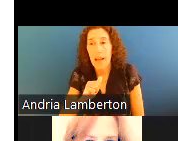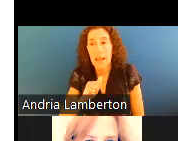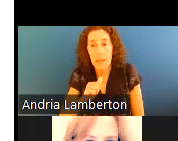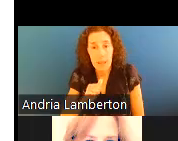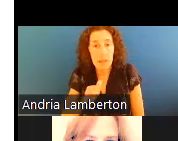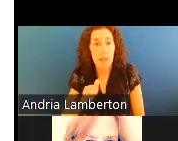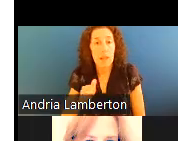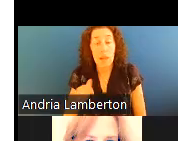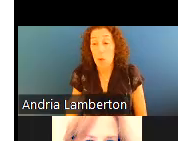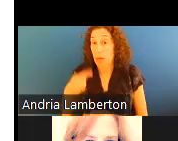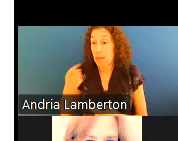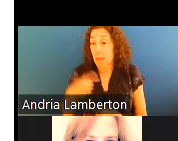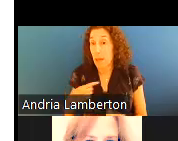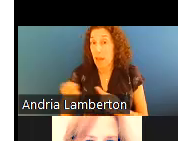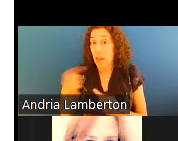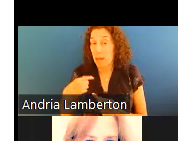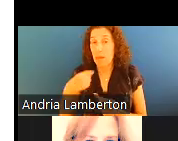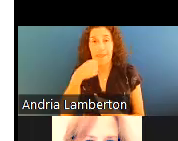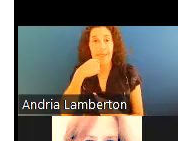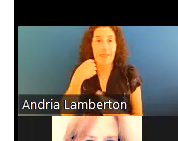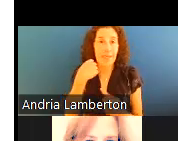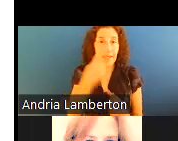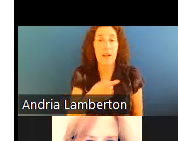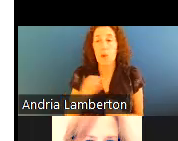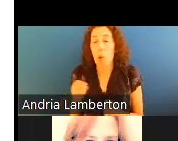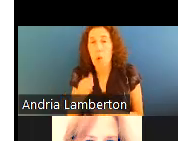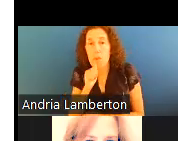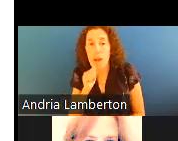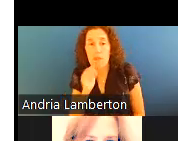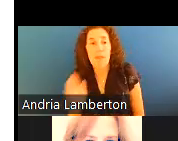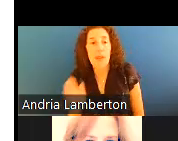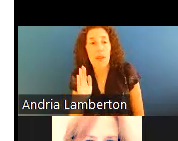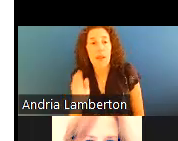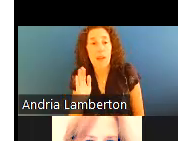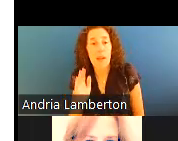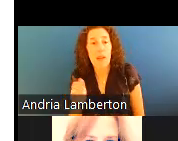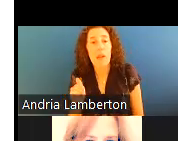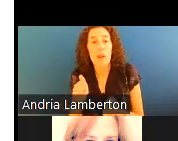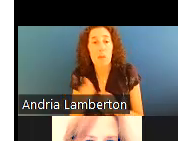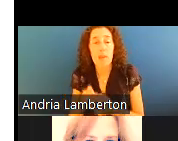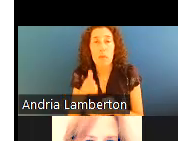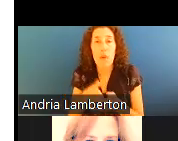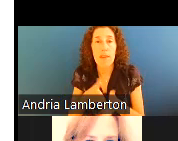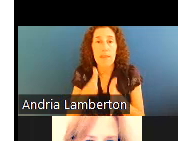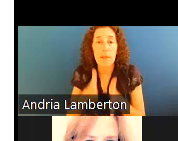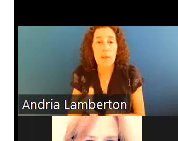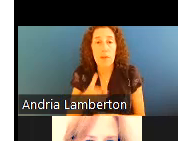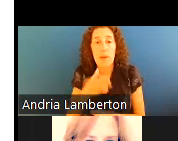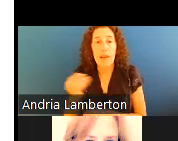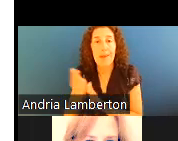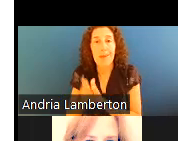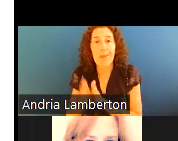to the court, depending on what that information is. So that's why it can be very helpful for a survivor to have an advocate or an